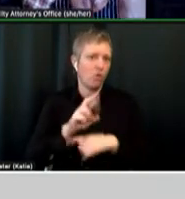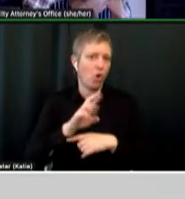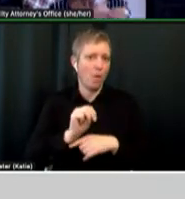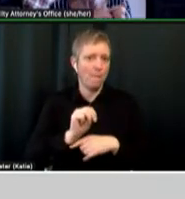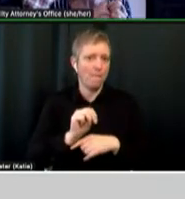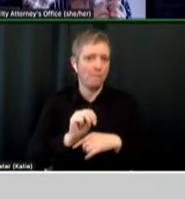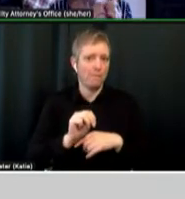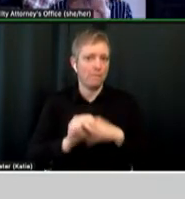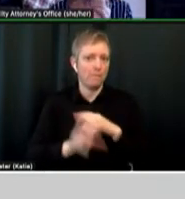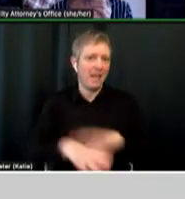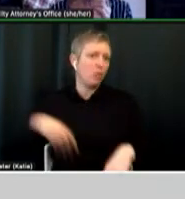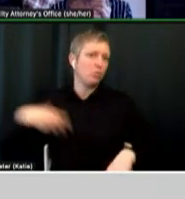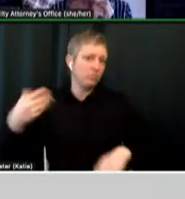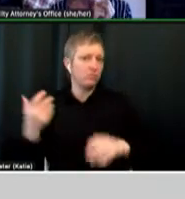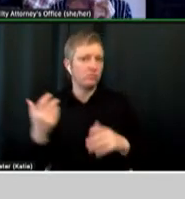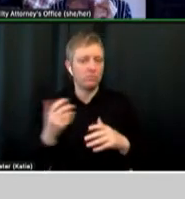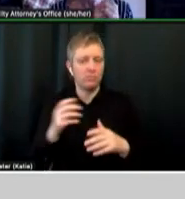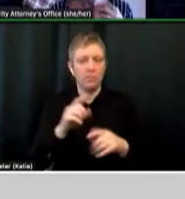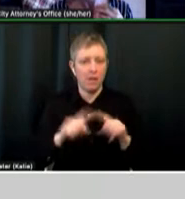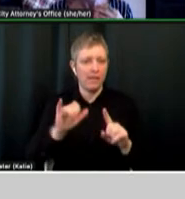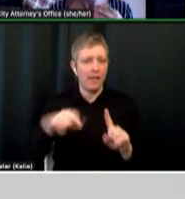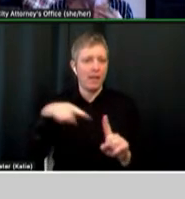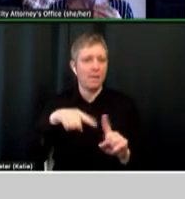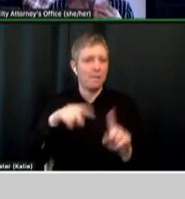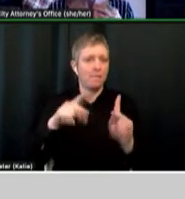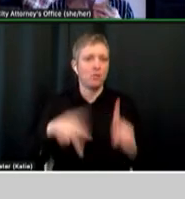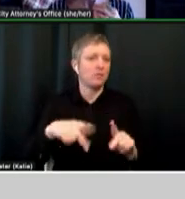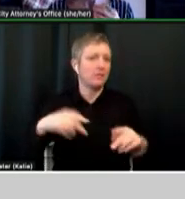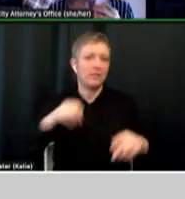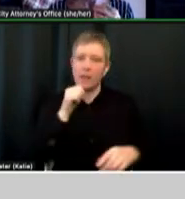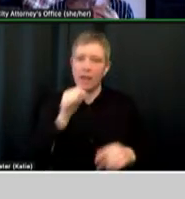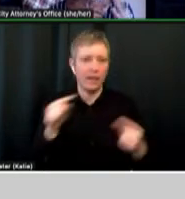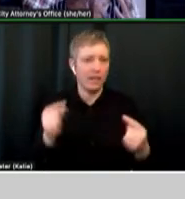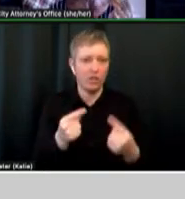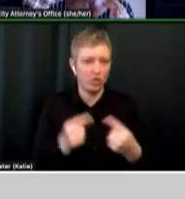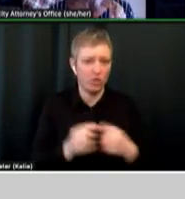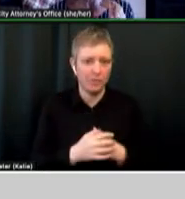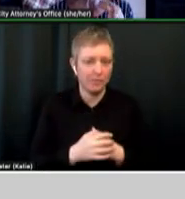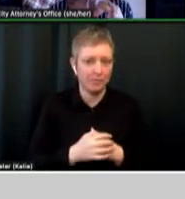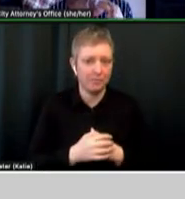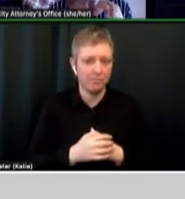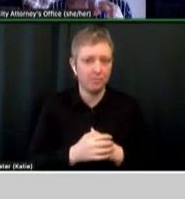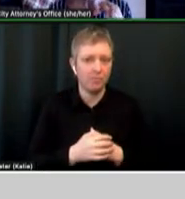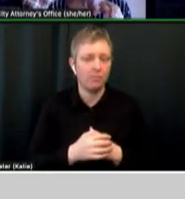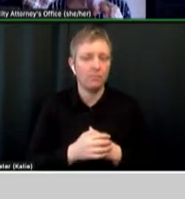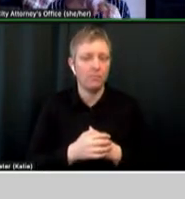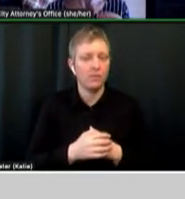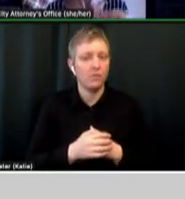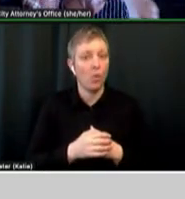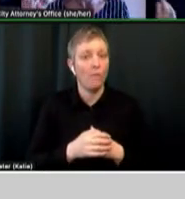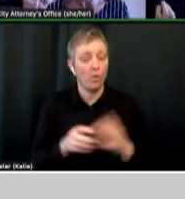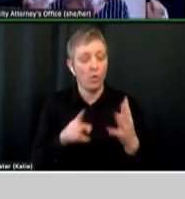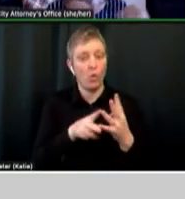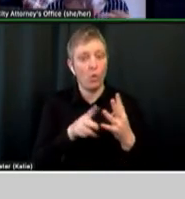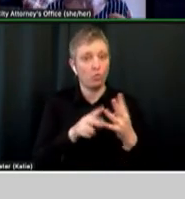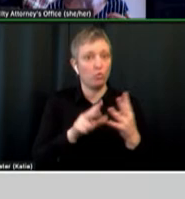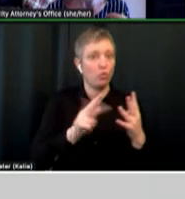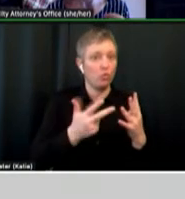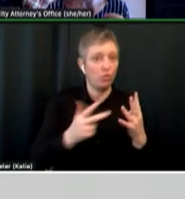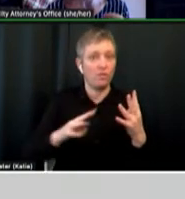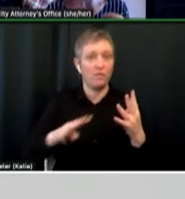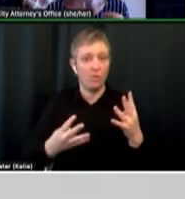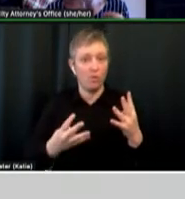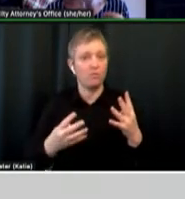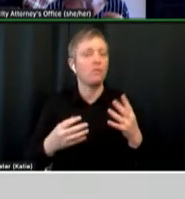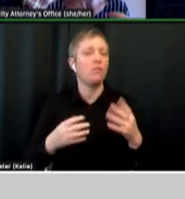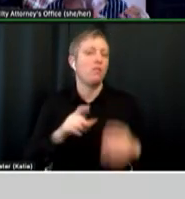for those two types of force events, the officer is still required to provide a full and candid account, which, as I said, that's